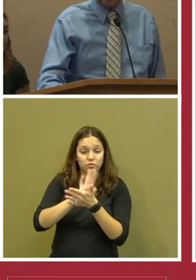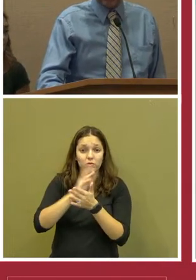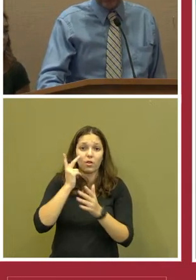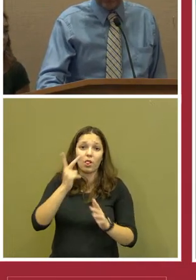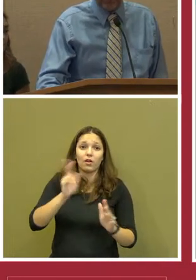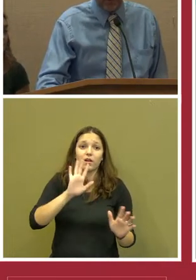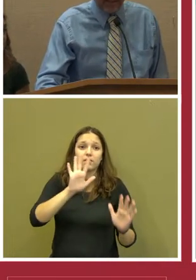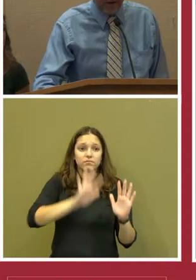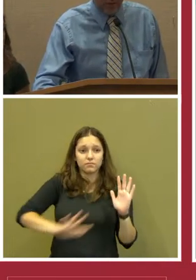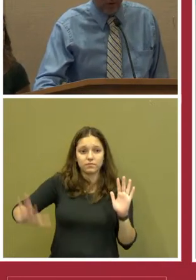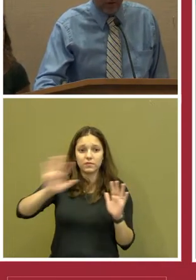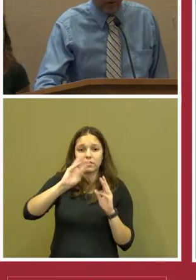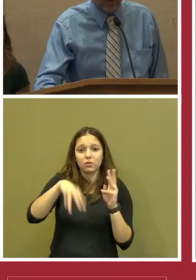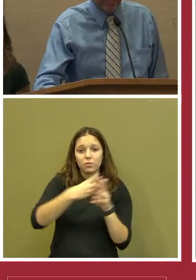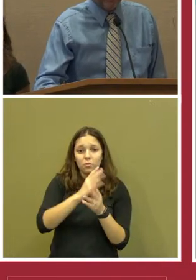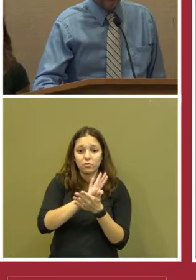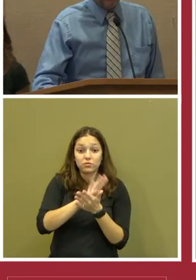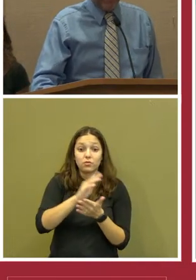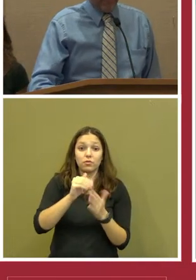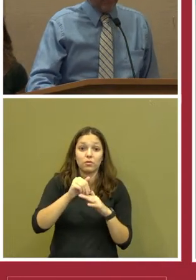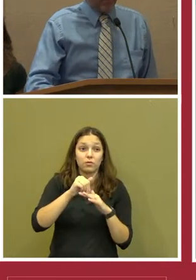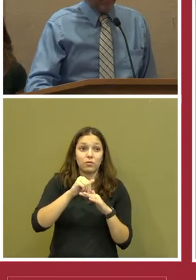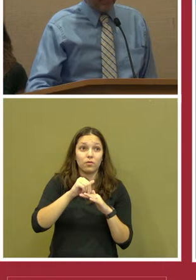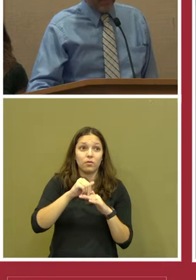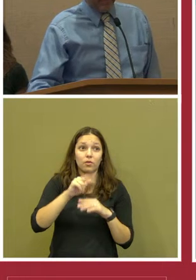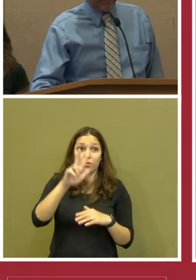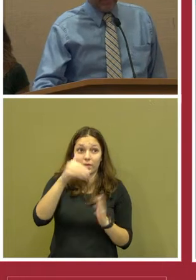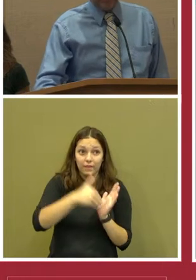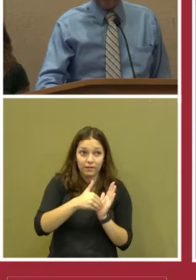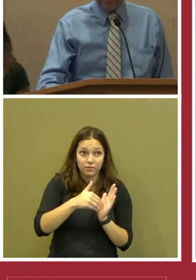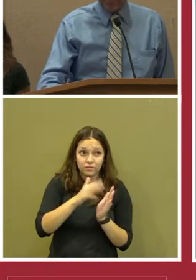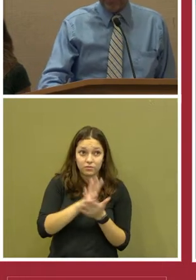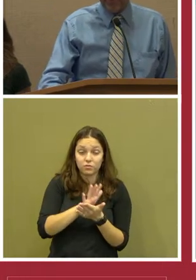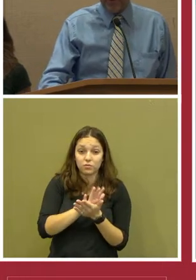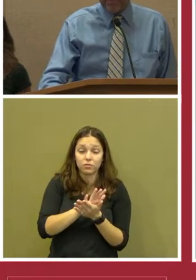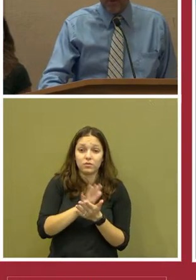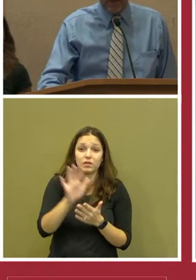those world schools, the 3,000 world schools, the average number of candidates is